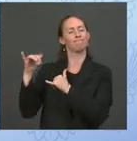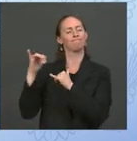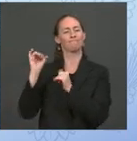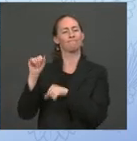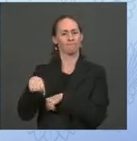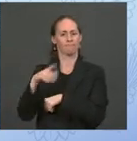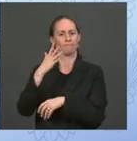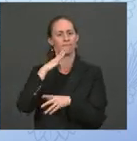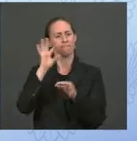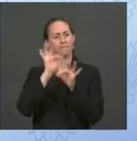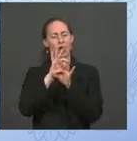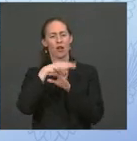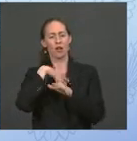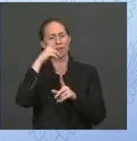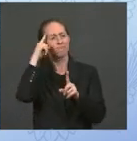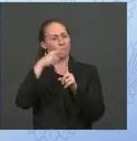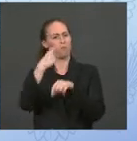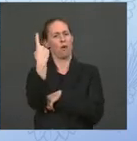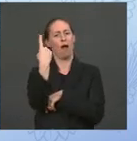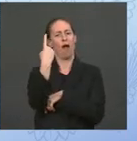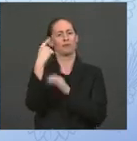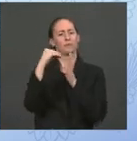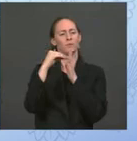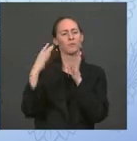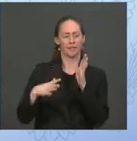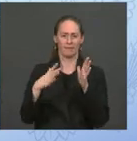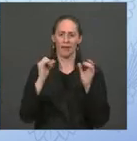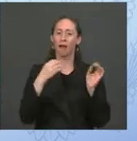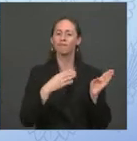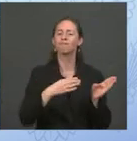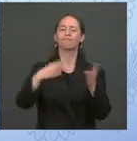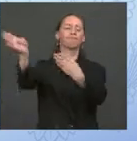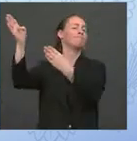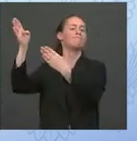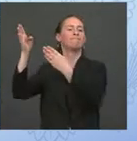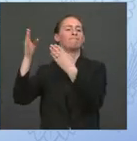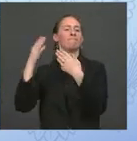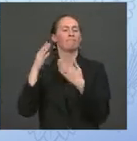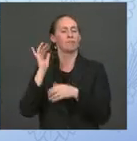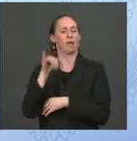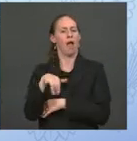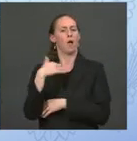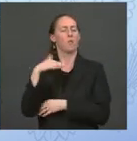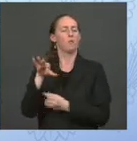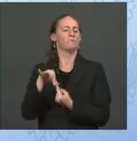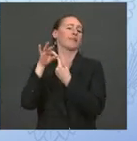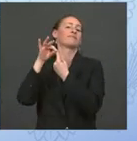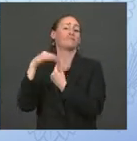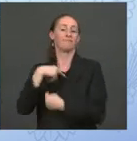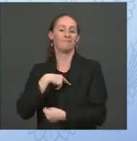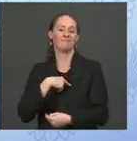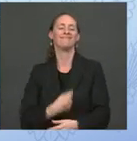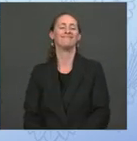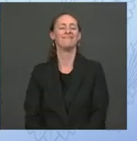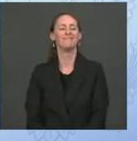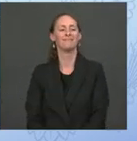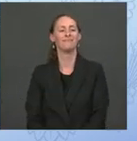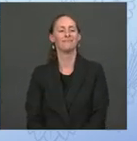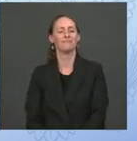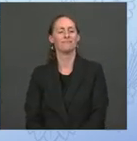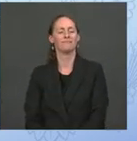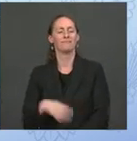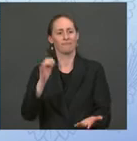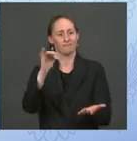on a better path, that would be really special. Someone inspired you